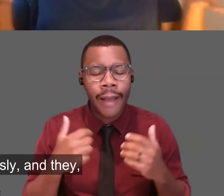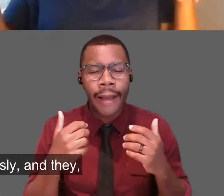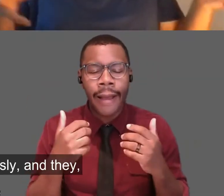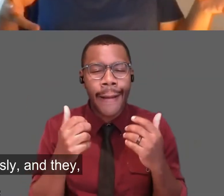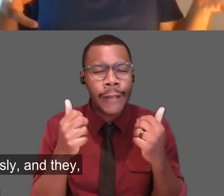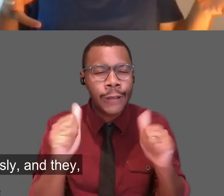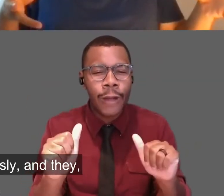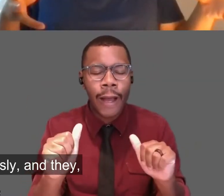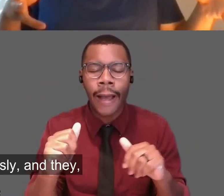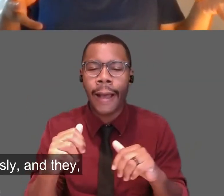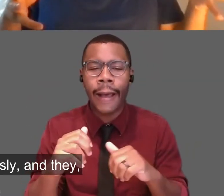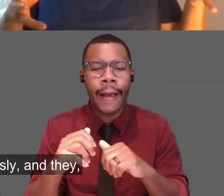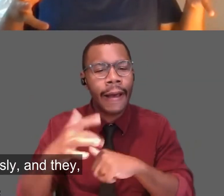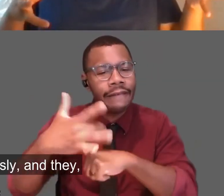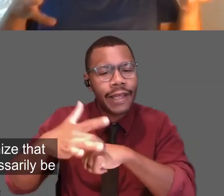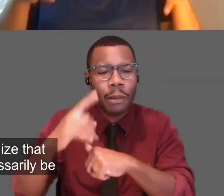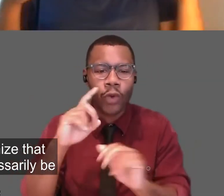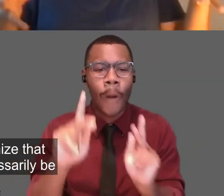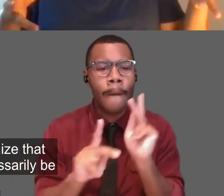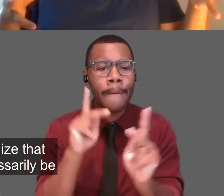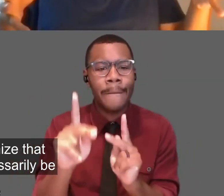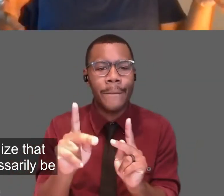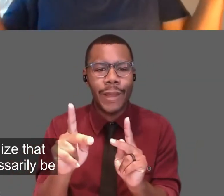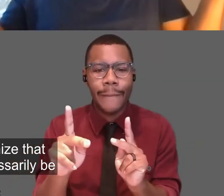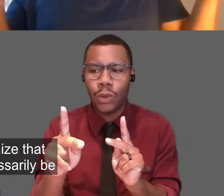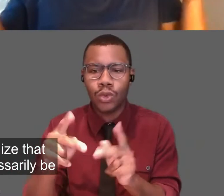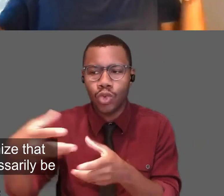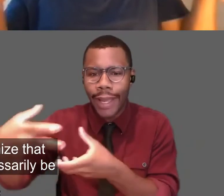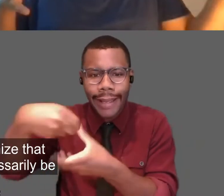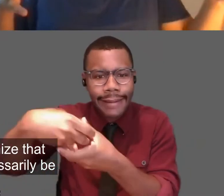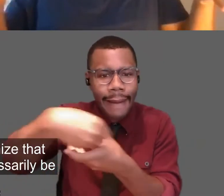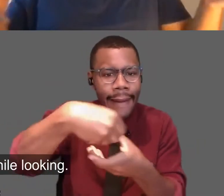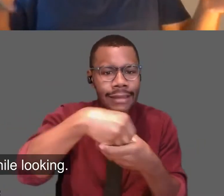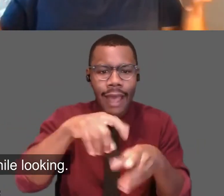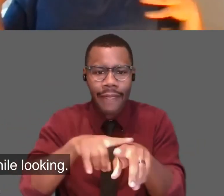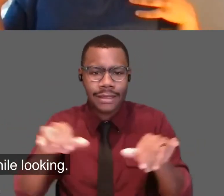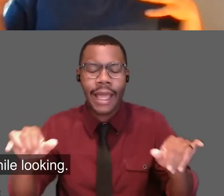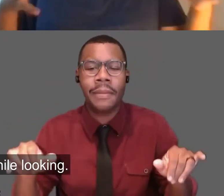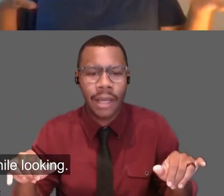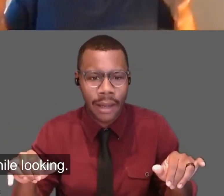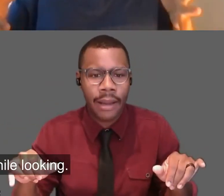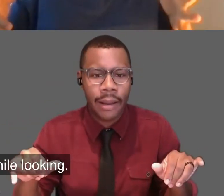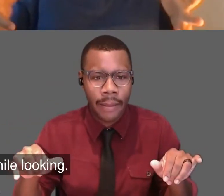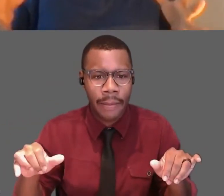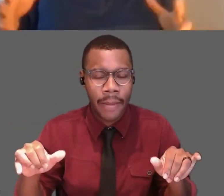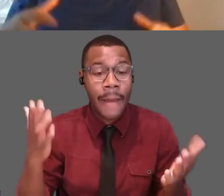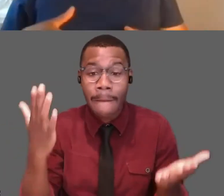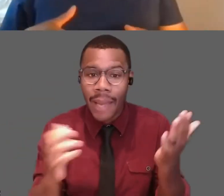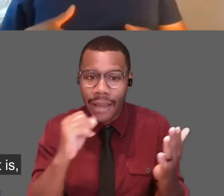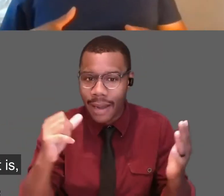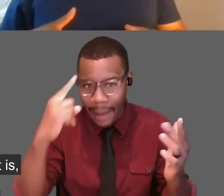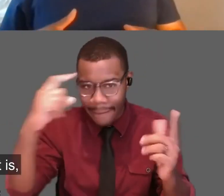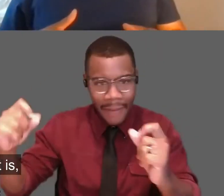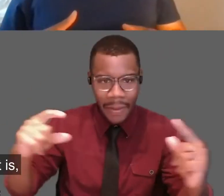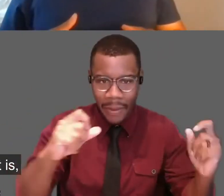engage simultaneously. And I also recognize that they may not necessarily be on the same page while looking. Mm-hmm.